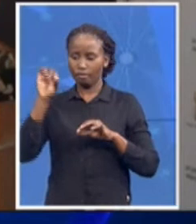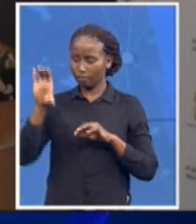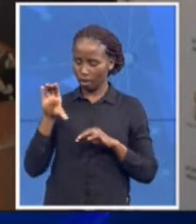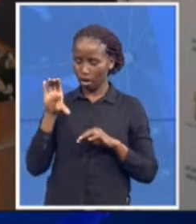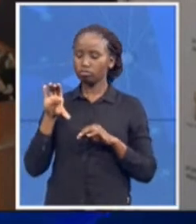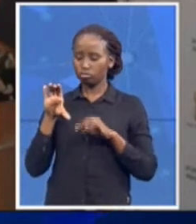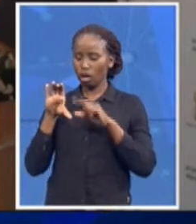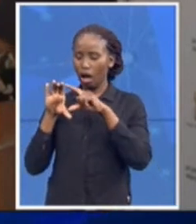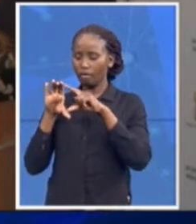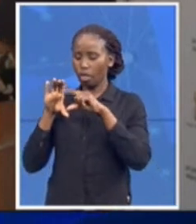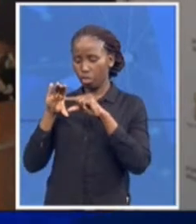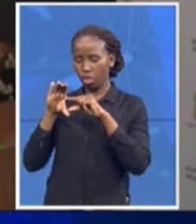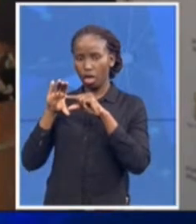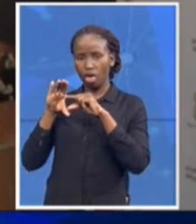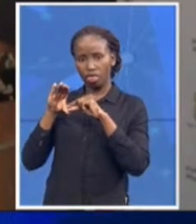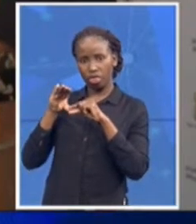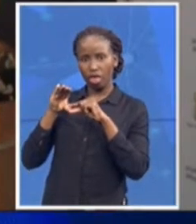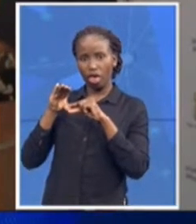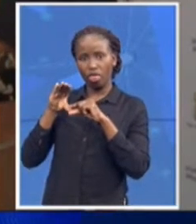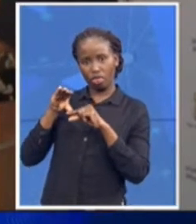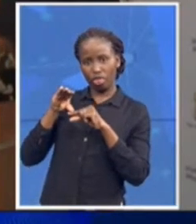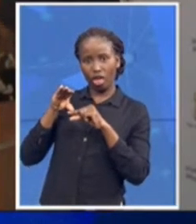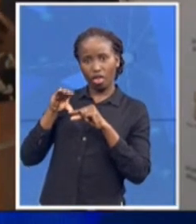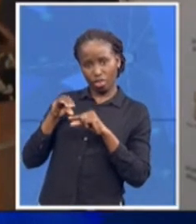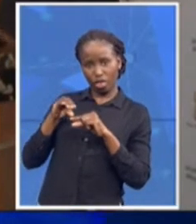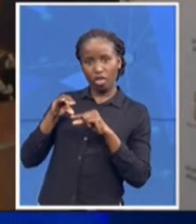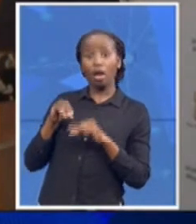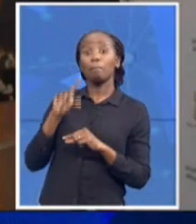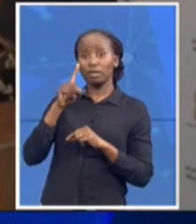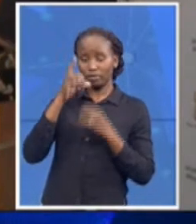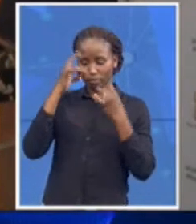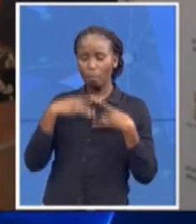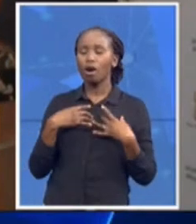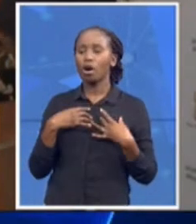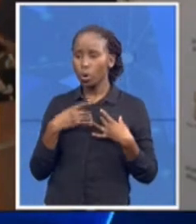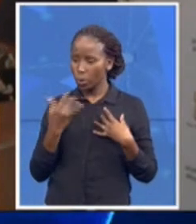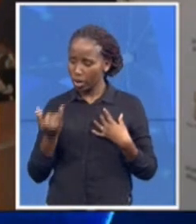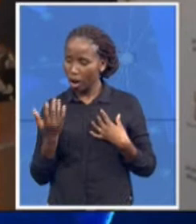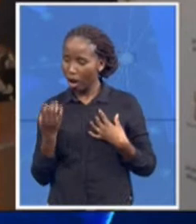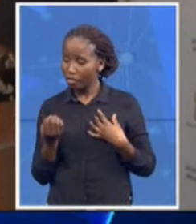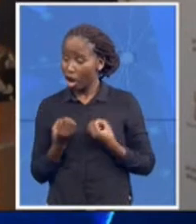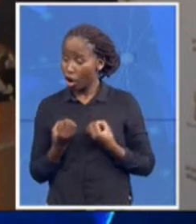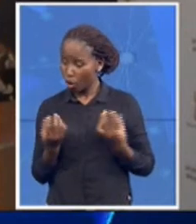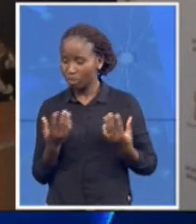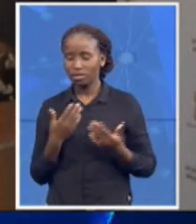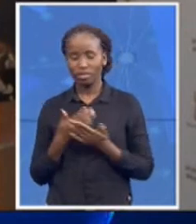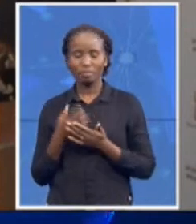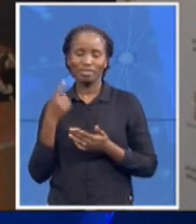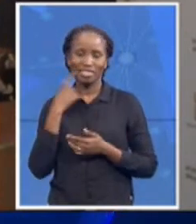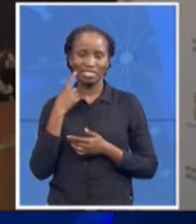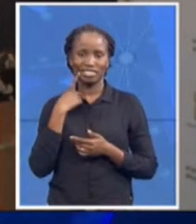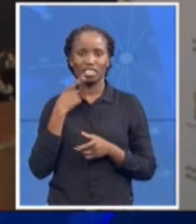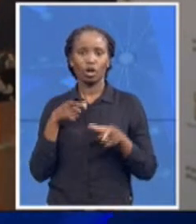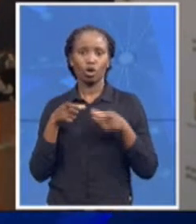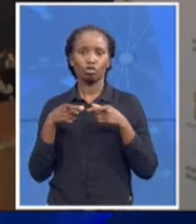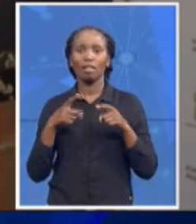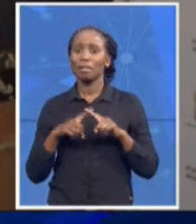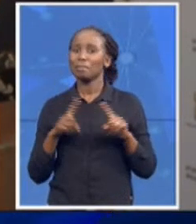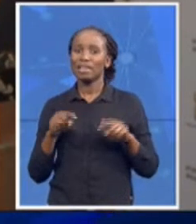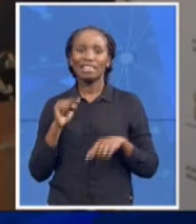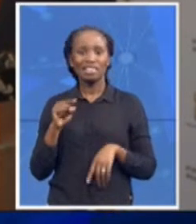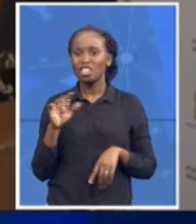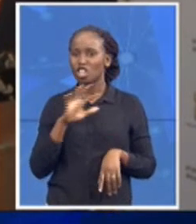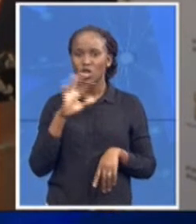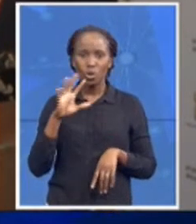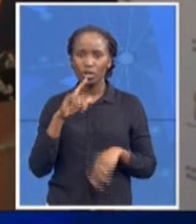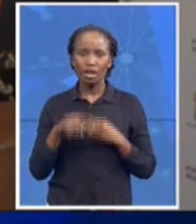these challenges that we ended up facing. So it was not a question of not enough money being